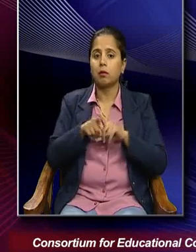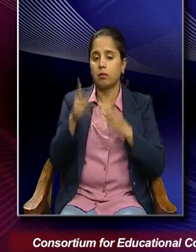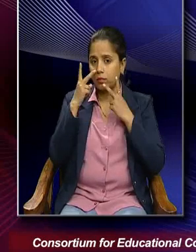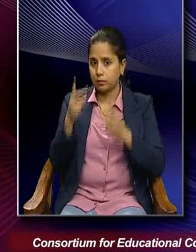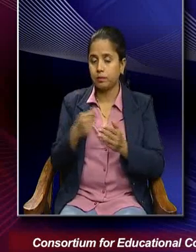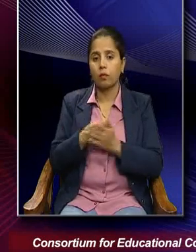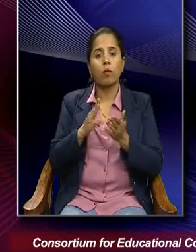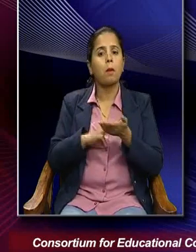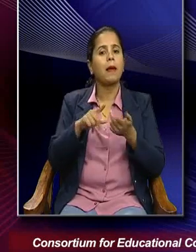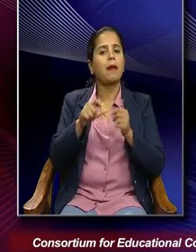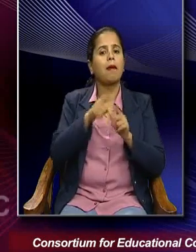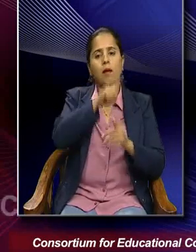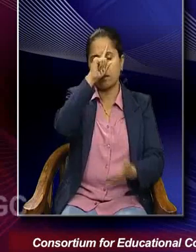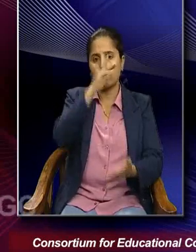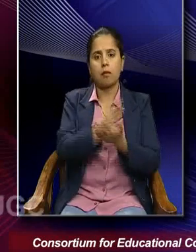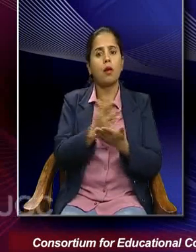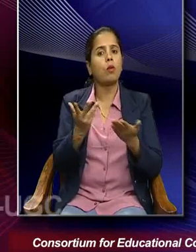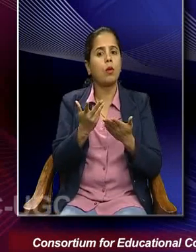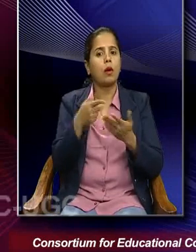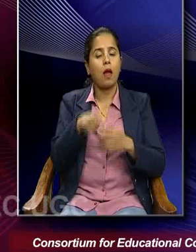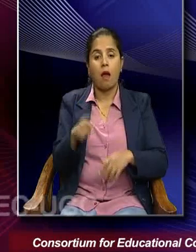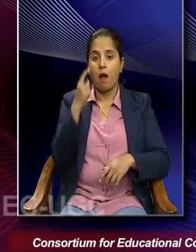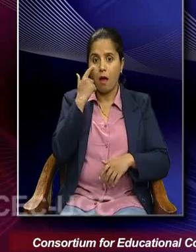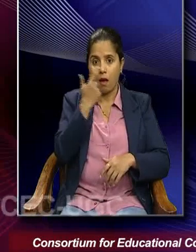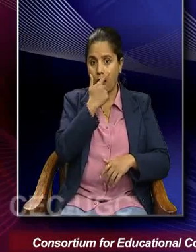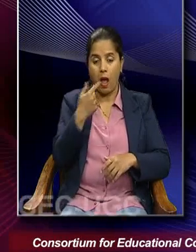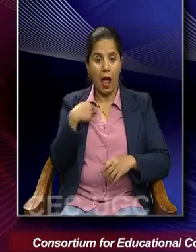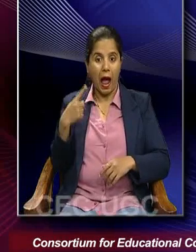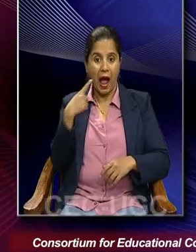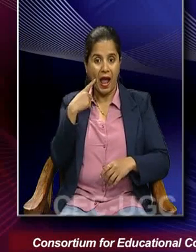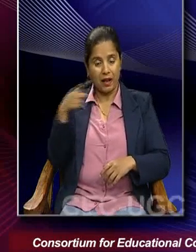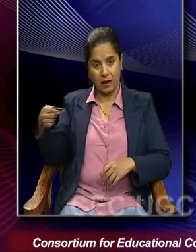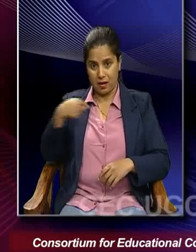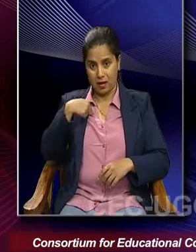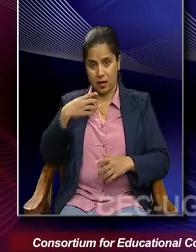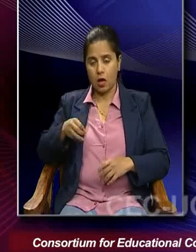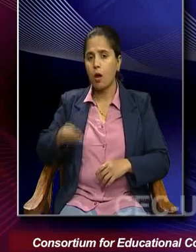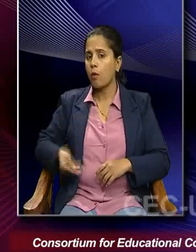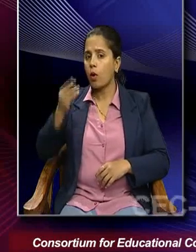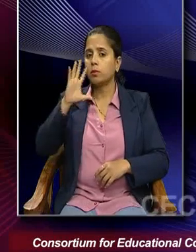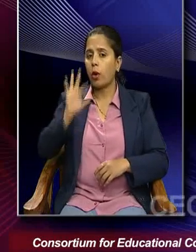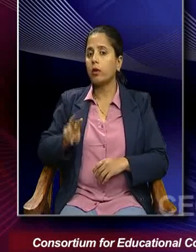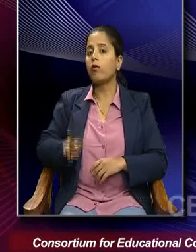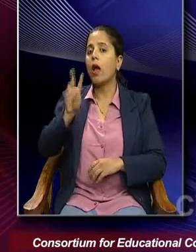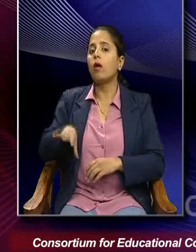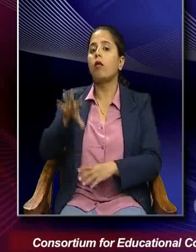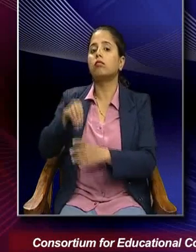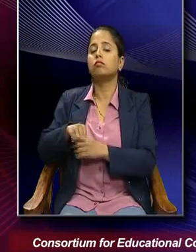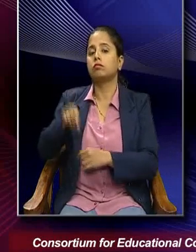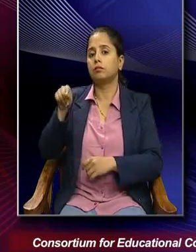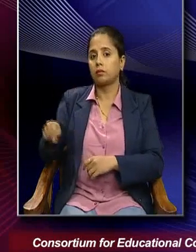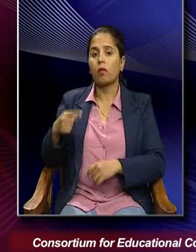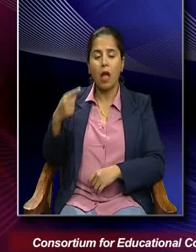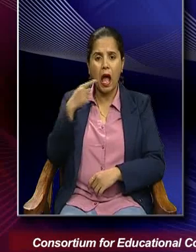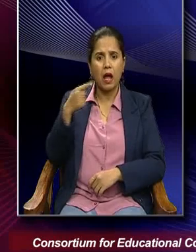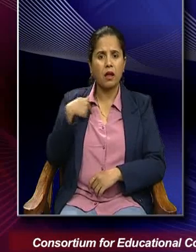kind of nothing that in many personality the I dominates, in other the me